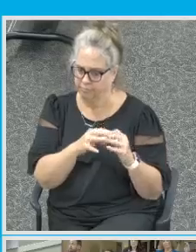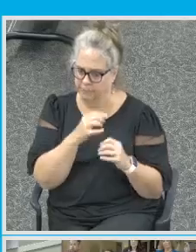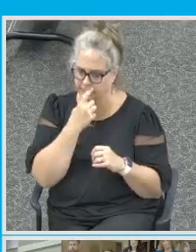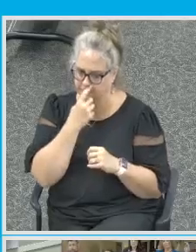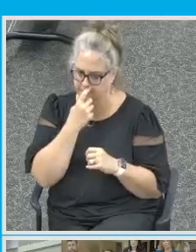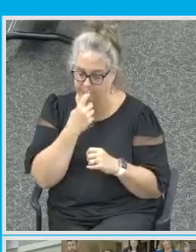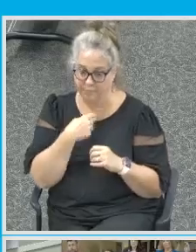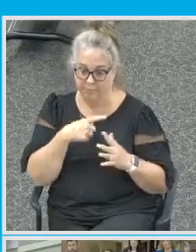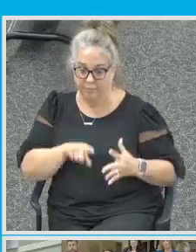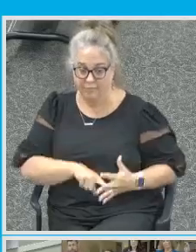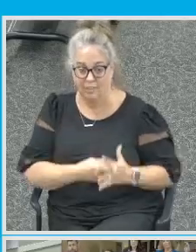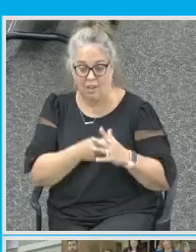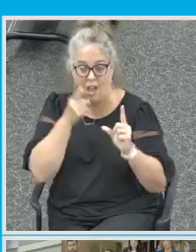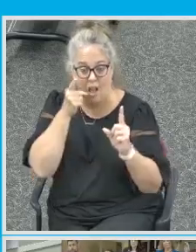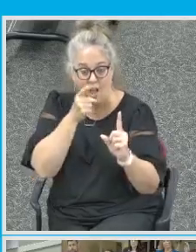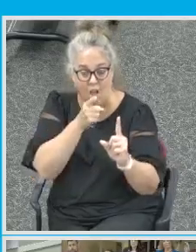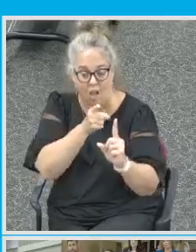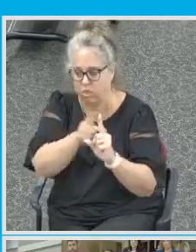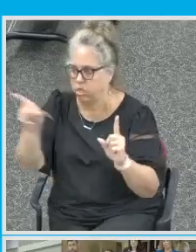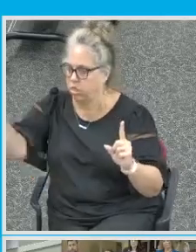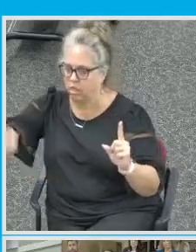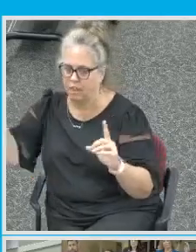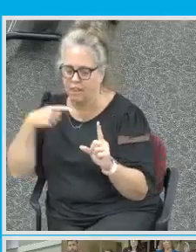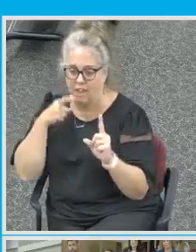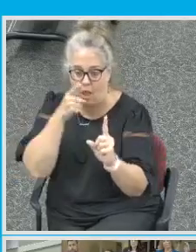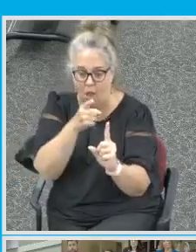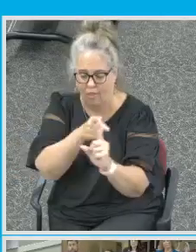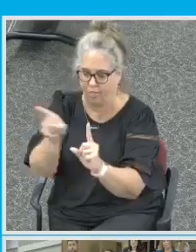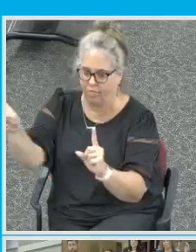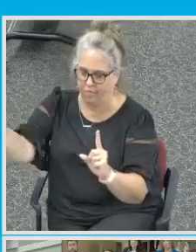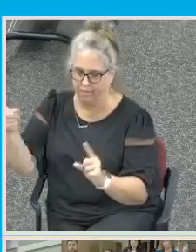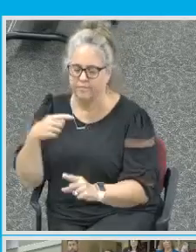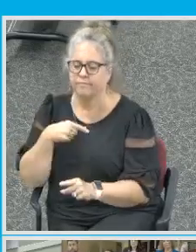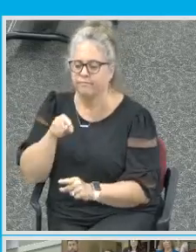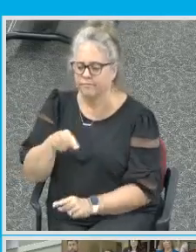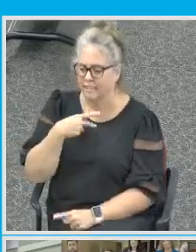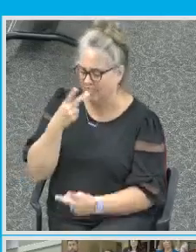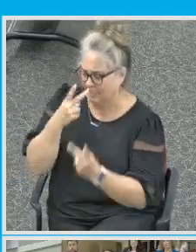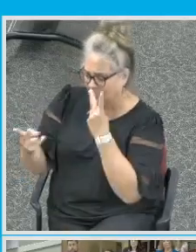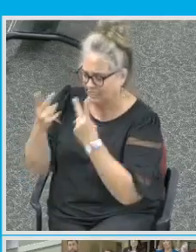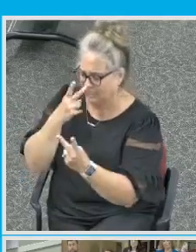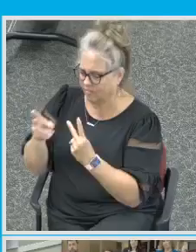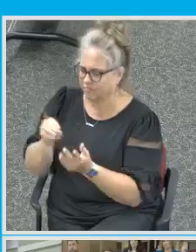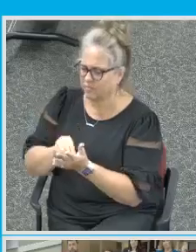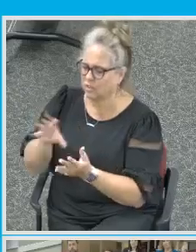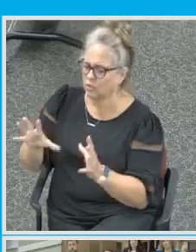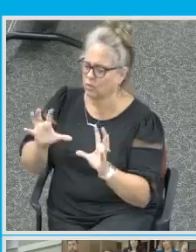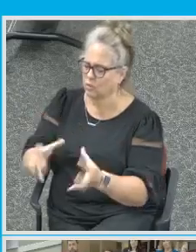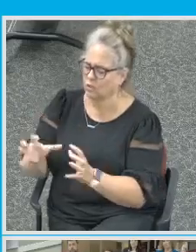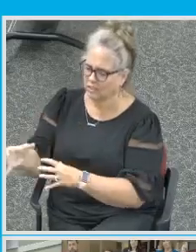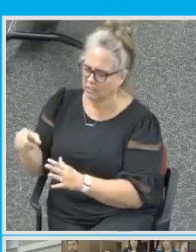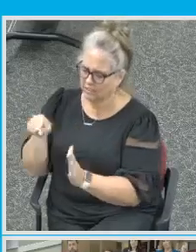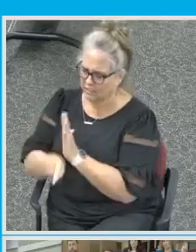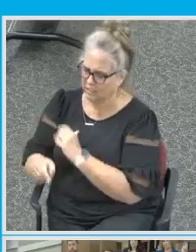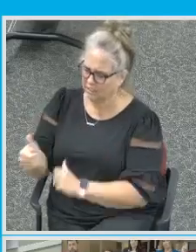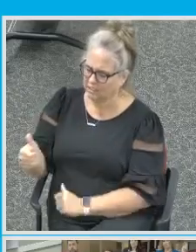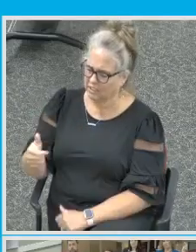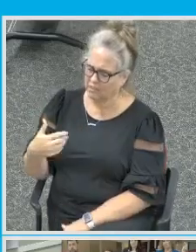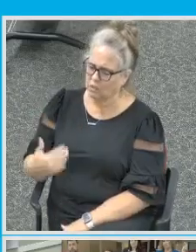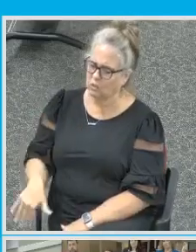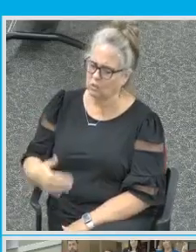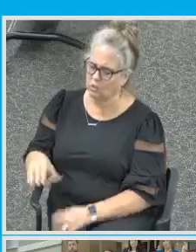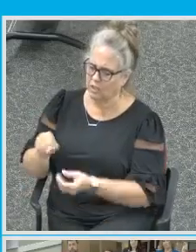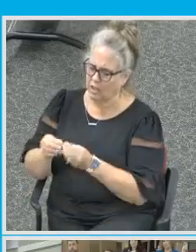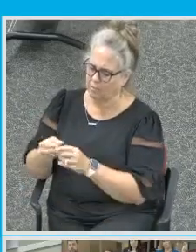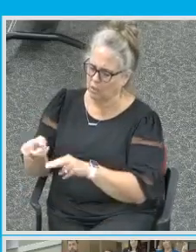was doing. We saw students die by suicide at a significant rate. We had double digits that year. Because of YSP, we saw